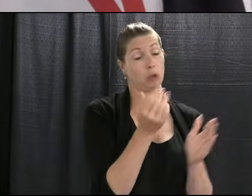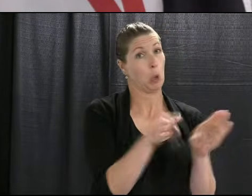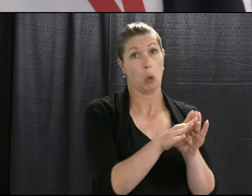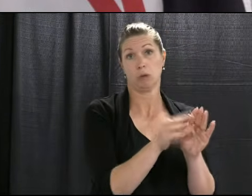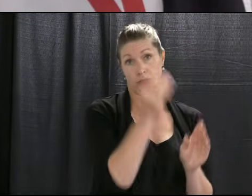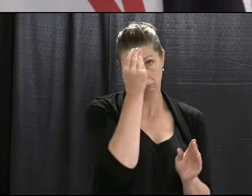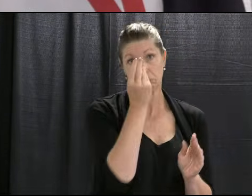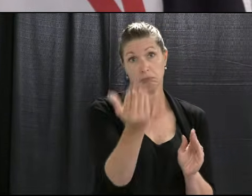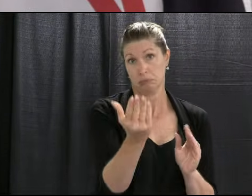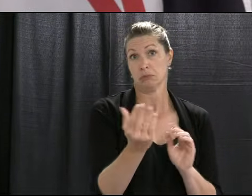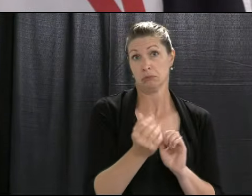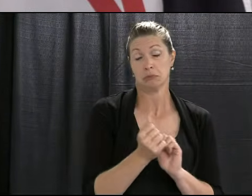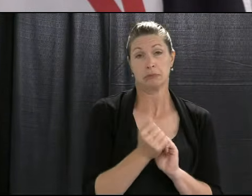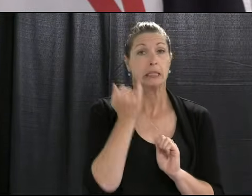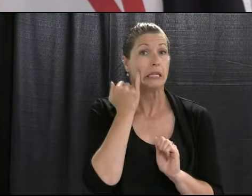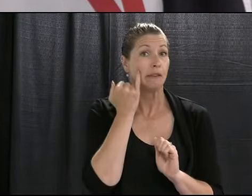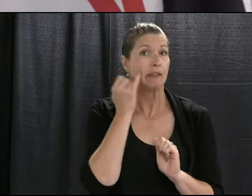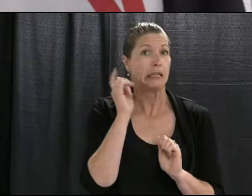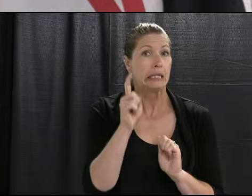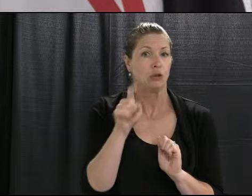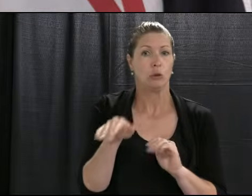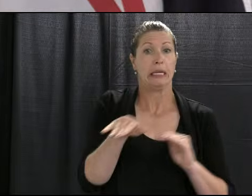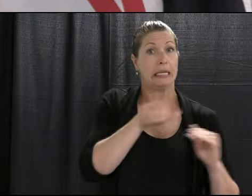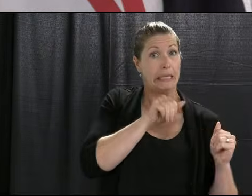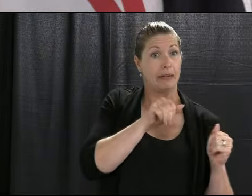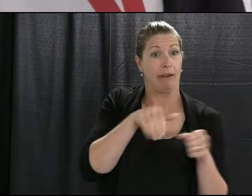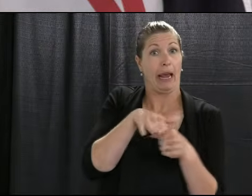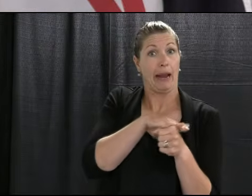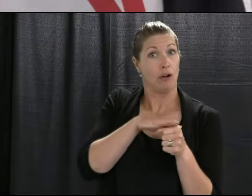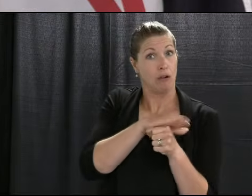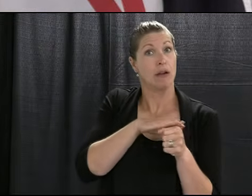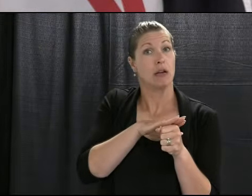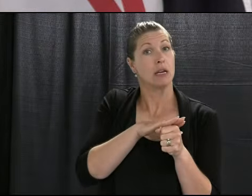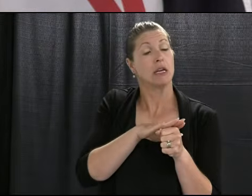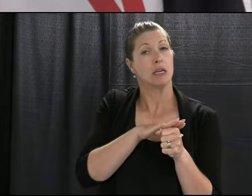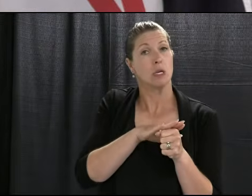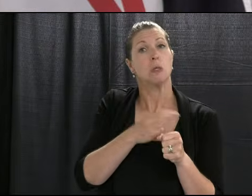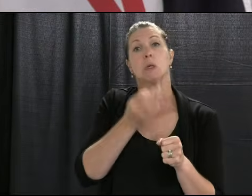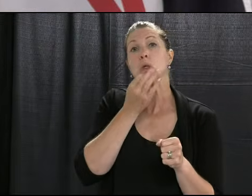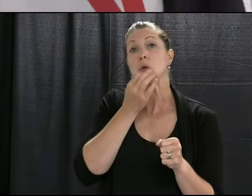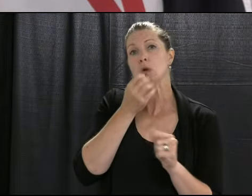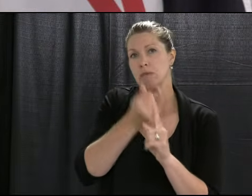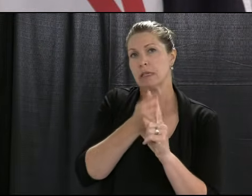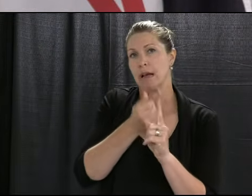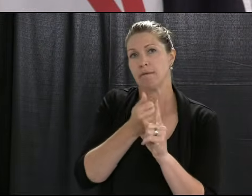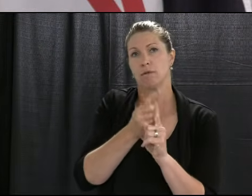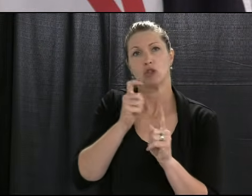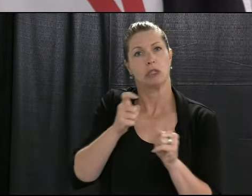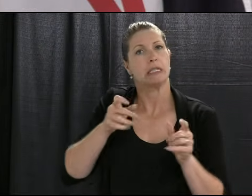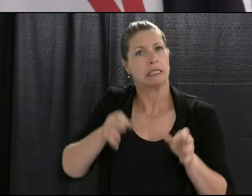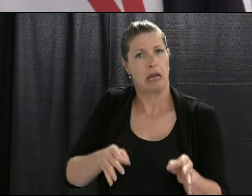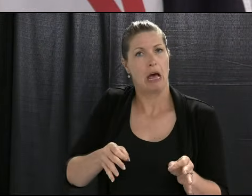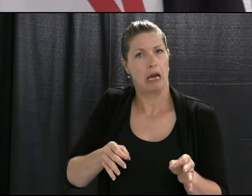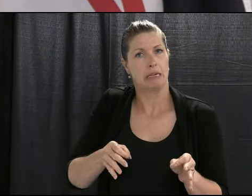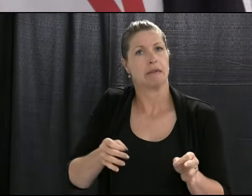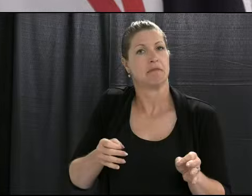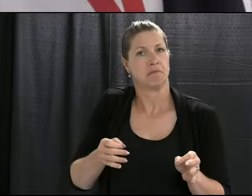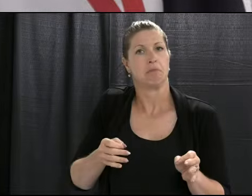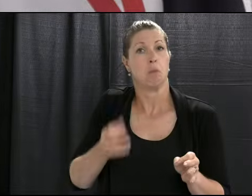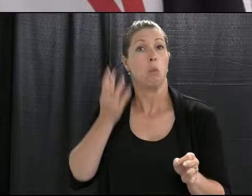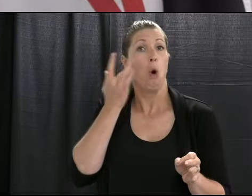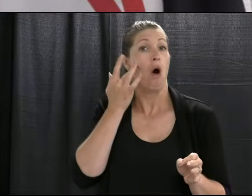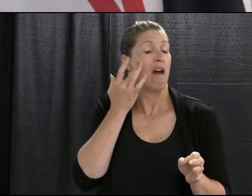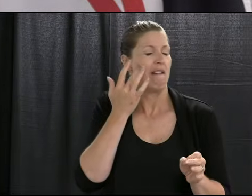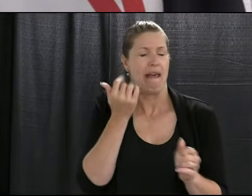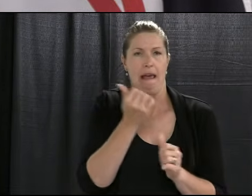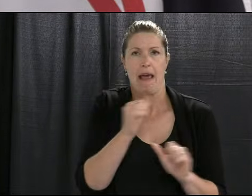of that. If they need to get off the peninsula for any reason, we suggest you make that decision sooner rather than later, because we are continuing